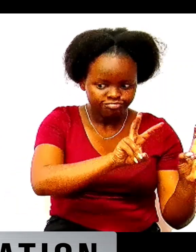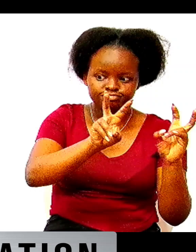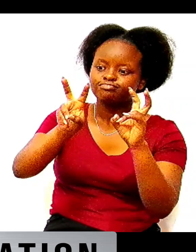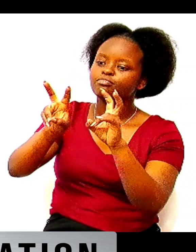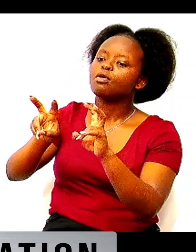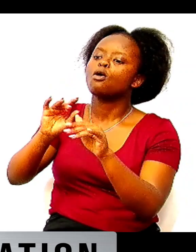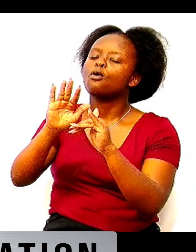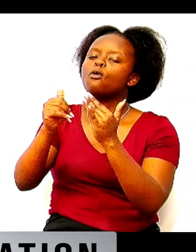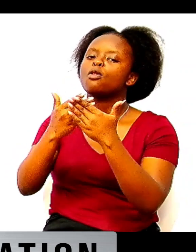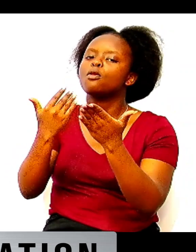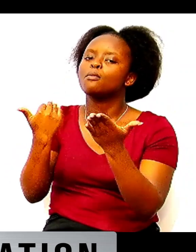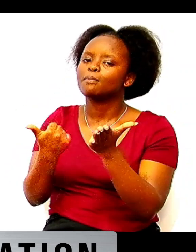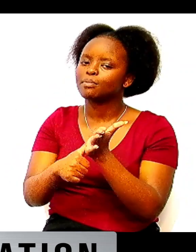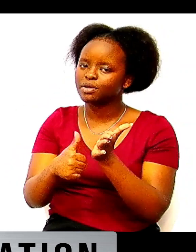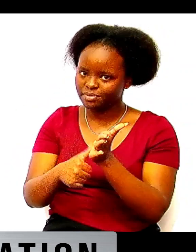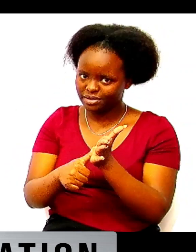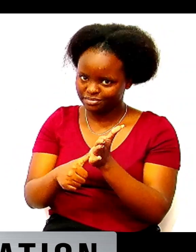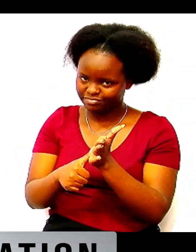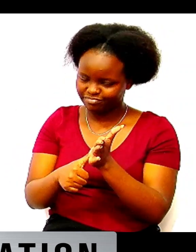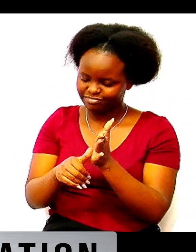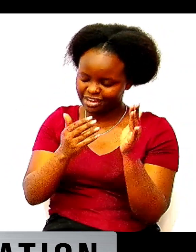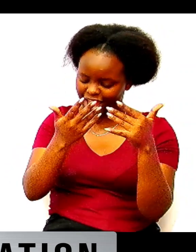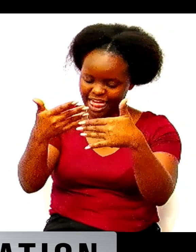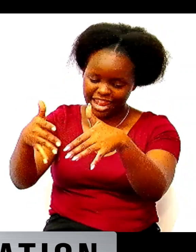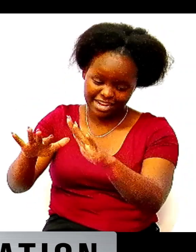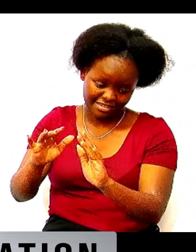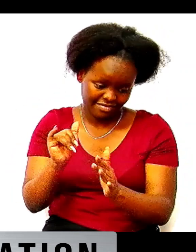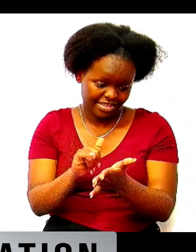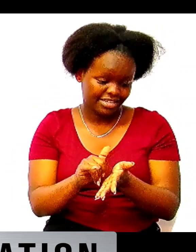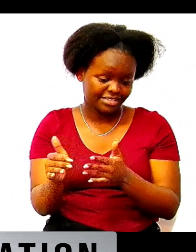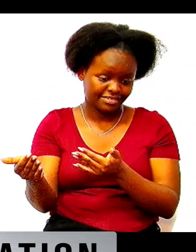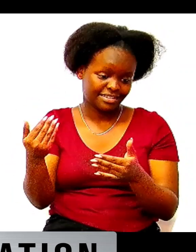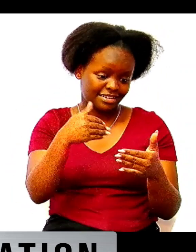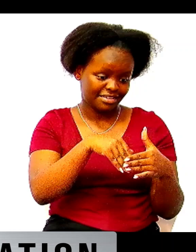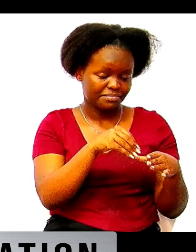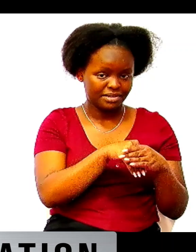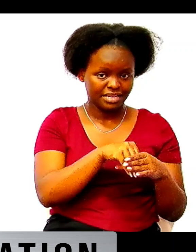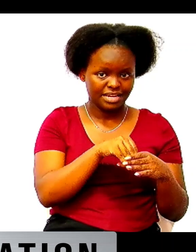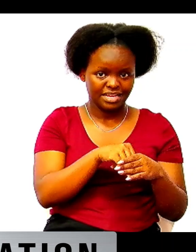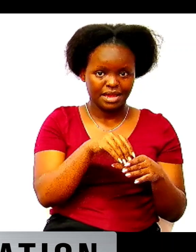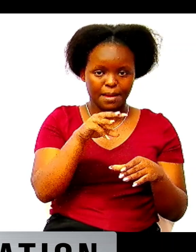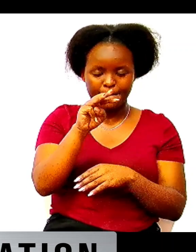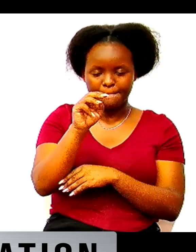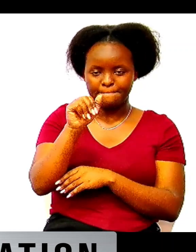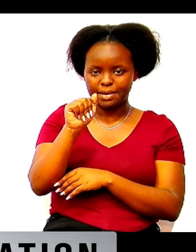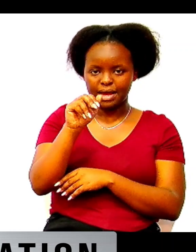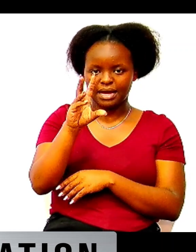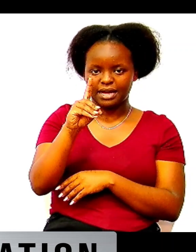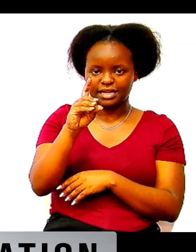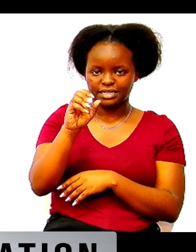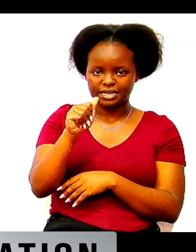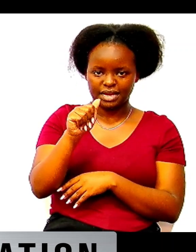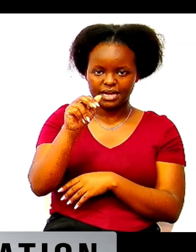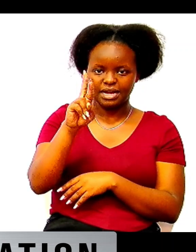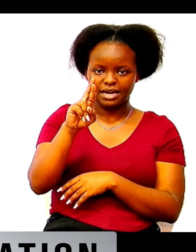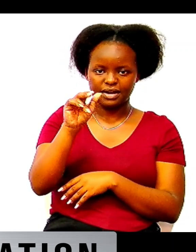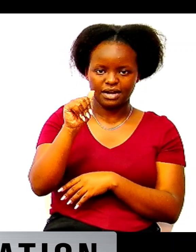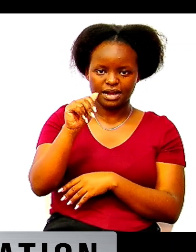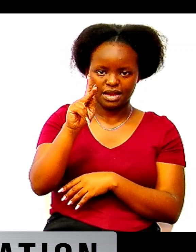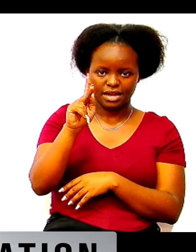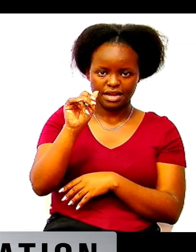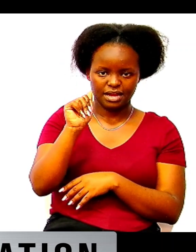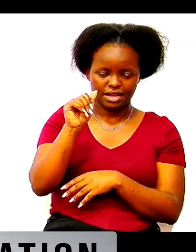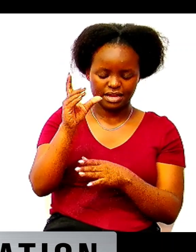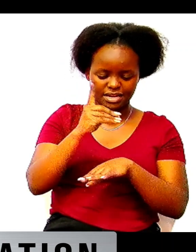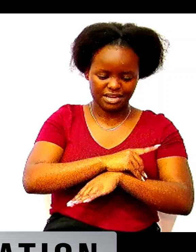let's leave that and come to our internal affairs also. Yes, yes. Madaraka Day is coming. Yes. Happy Madaraka Day. I would have asked you to